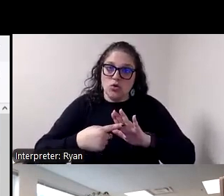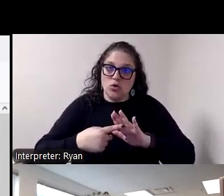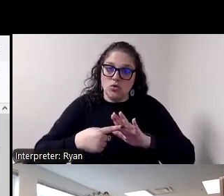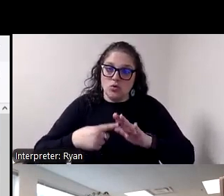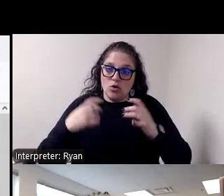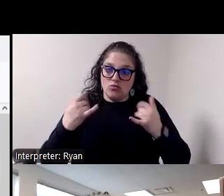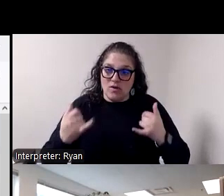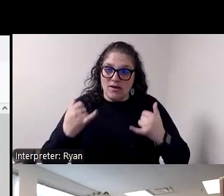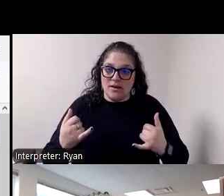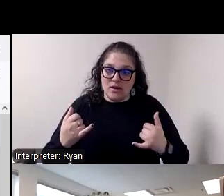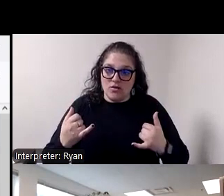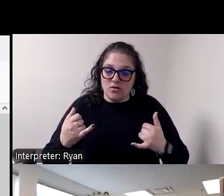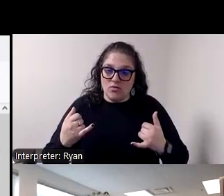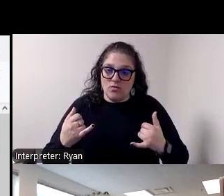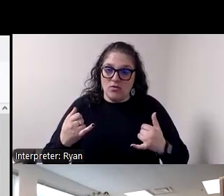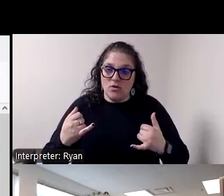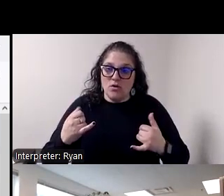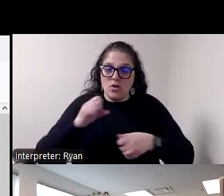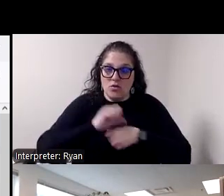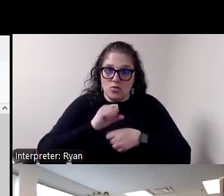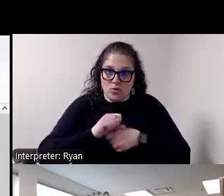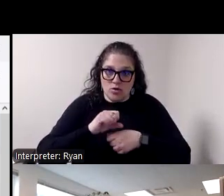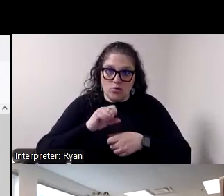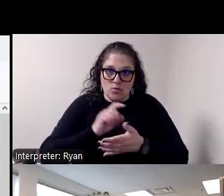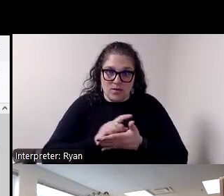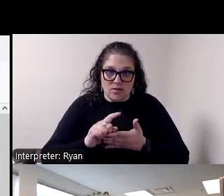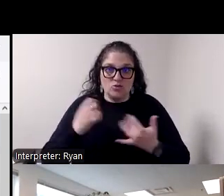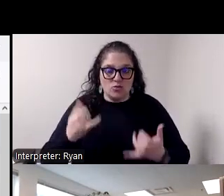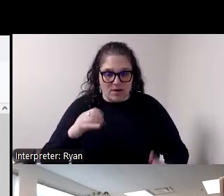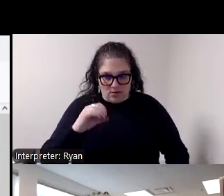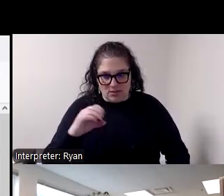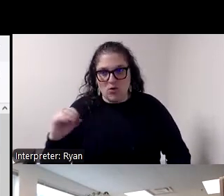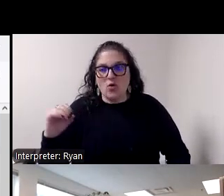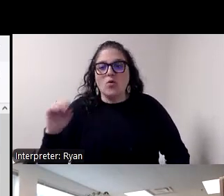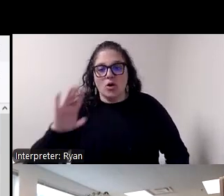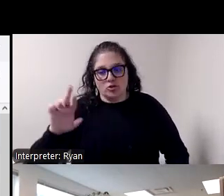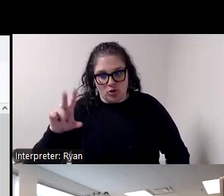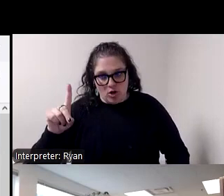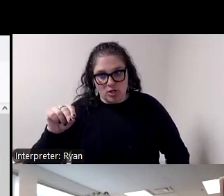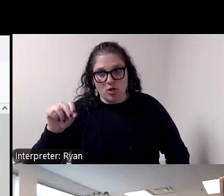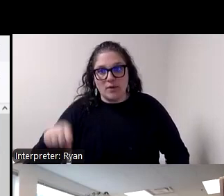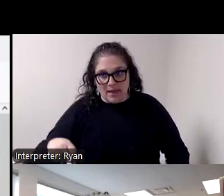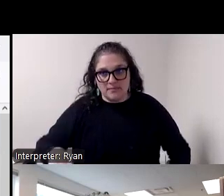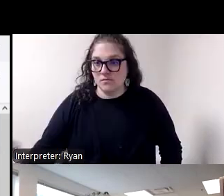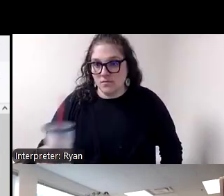current alternate work week. So yes, you can just put 0 hours on your RDOs.